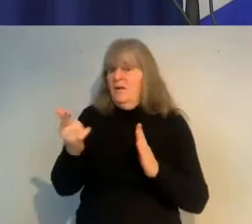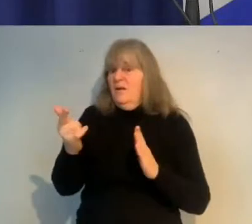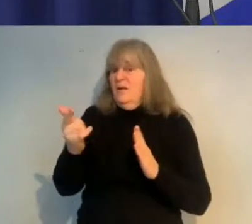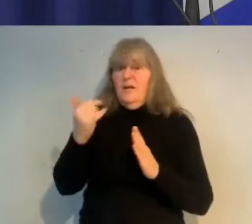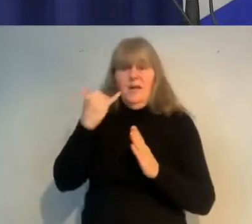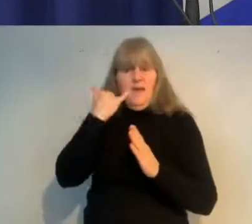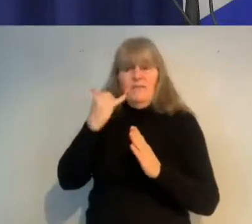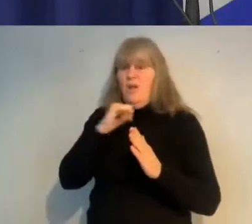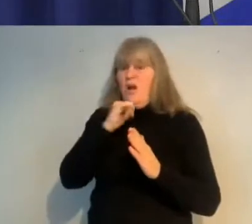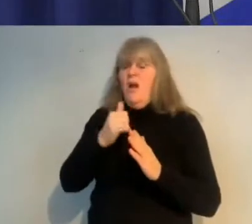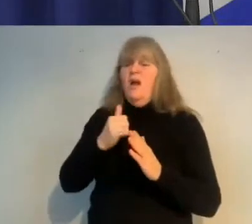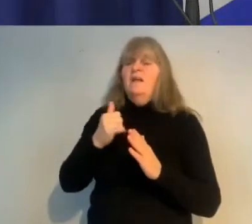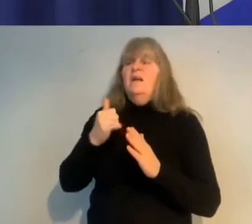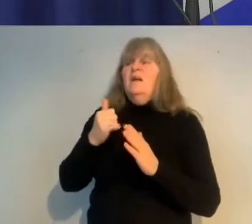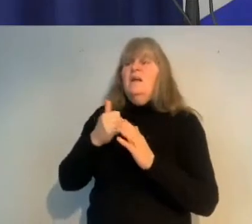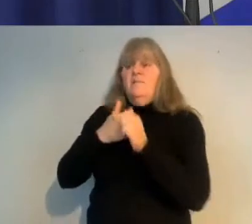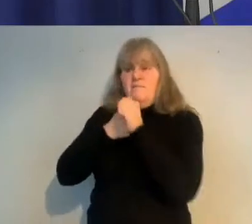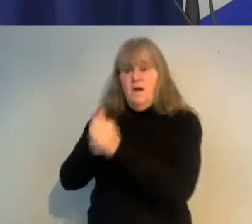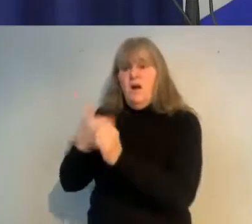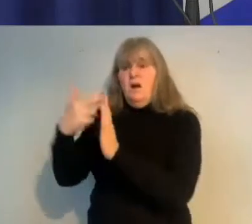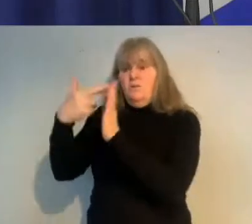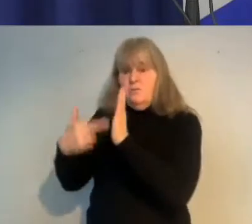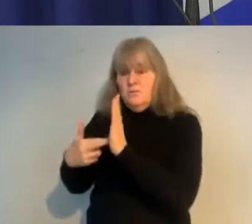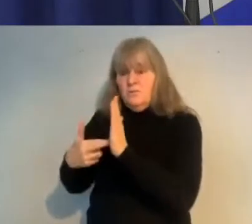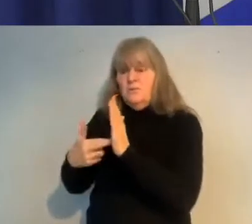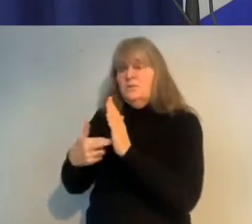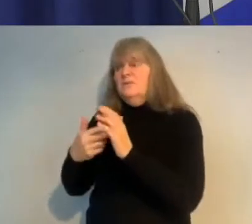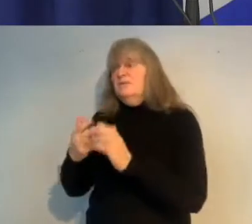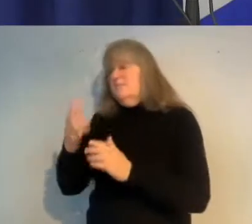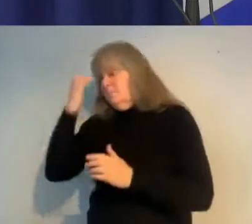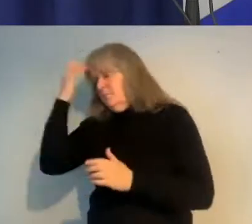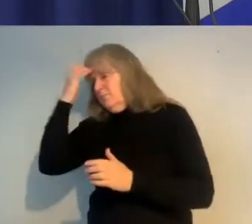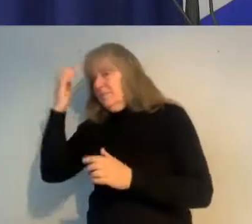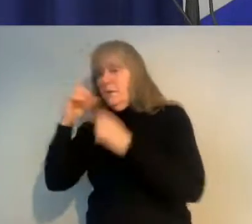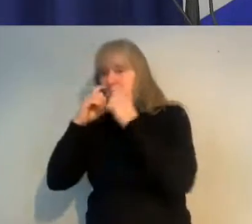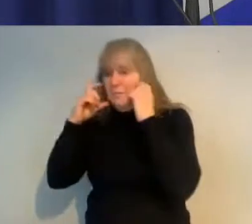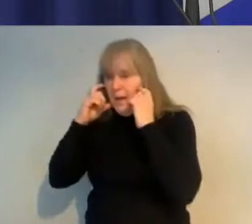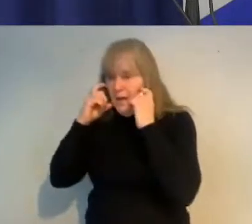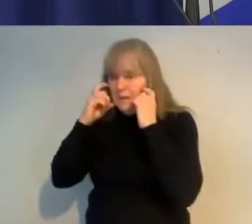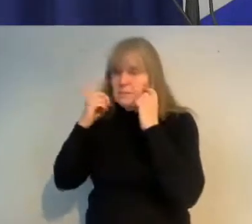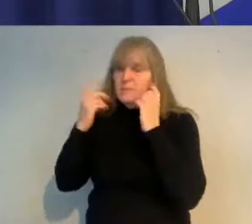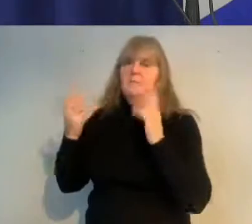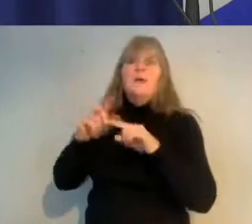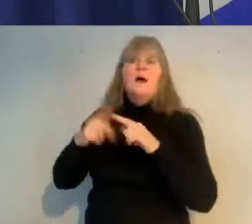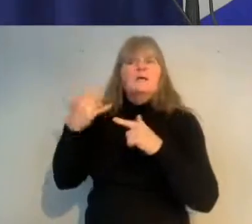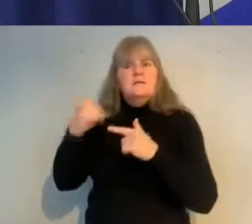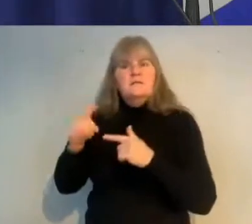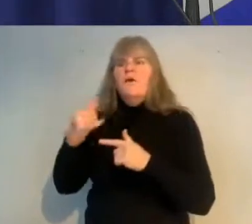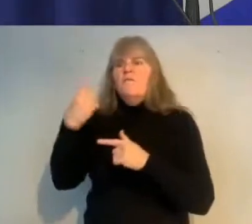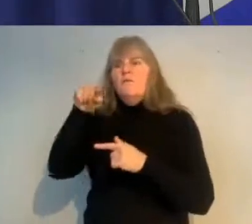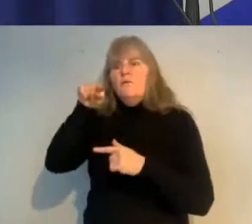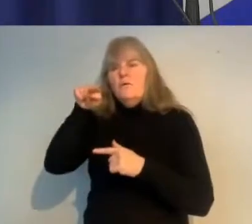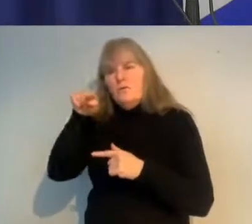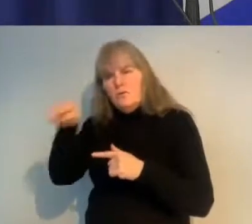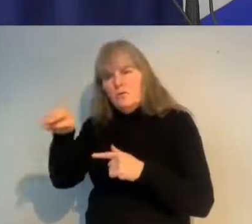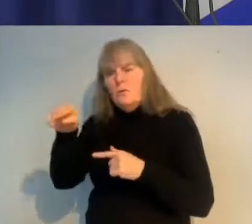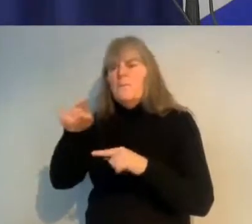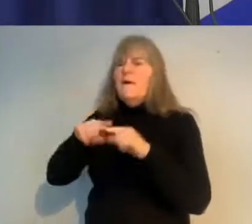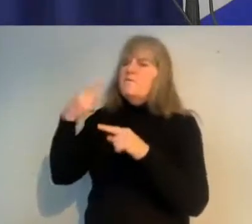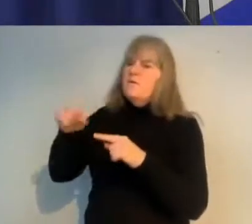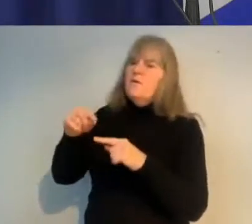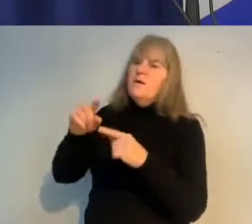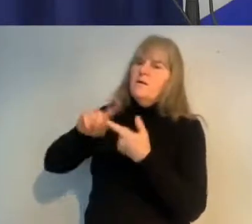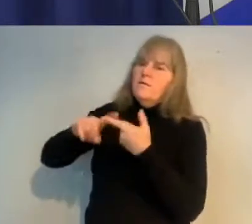yourself, even if you hate wearing a mask, do it. Do it for your family. Do it for your friends. Do it for those seniors